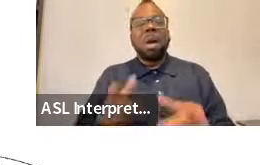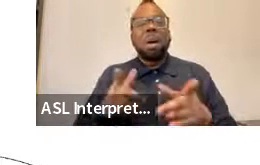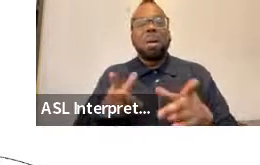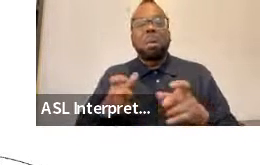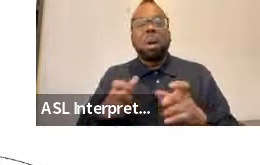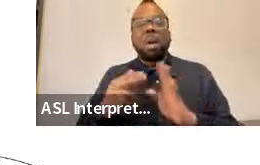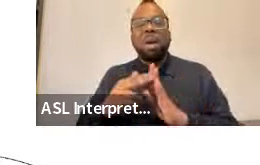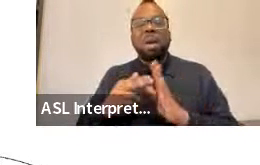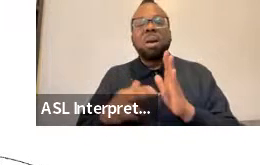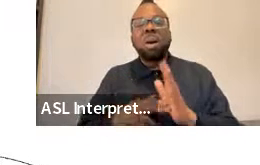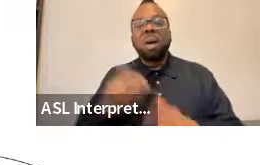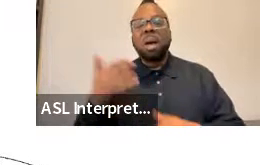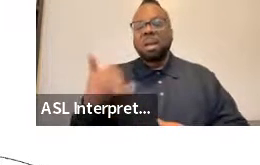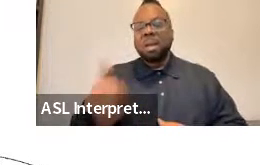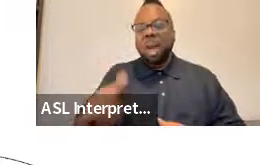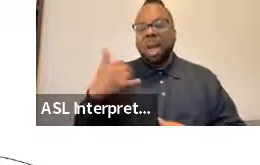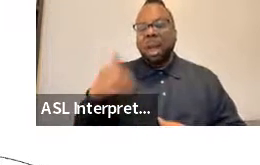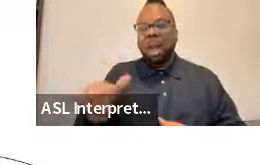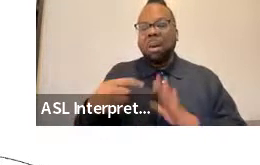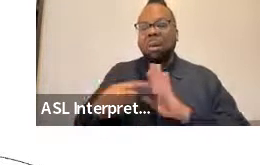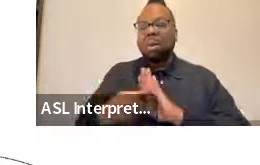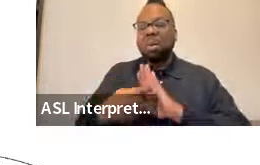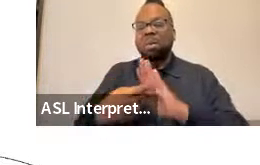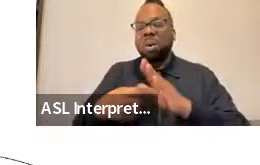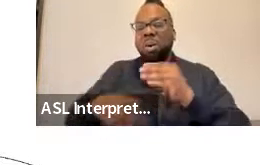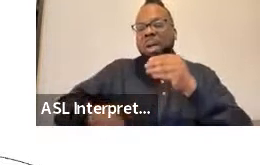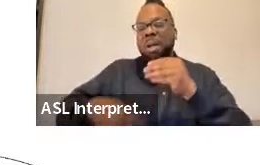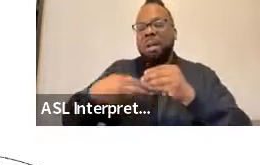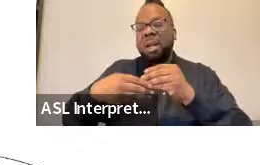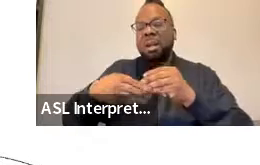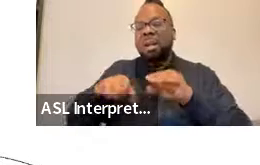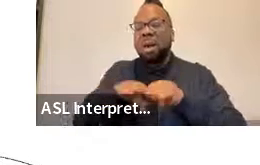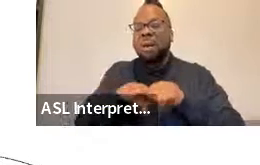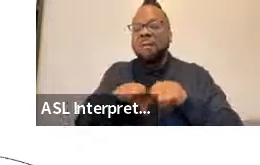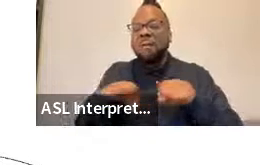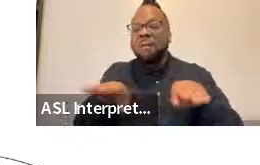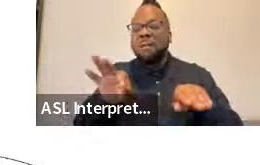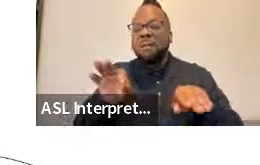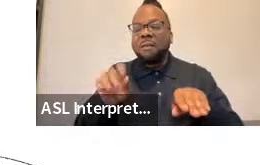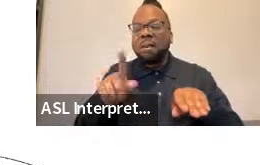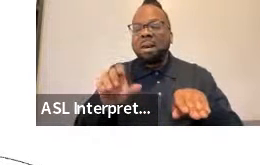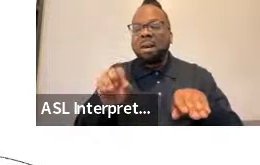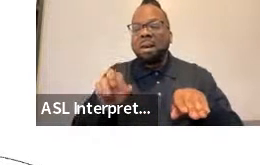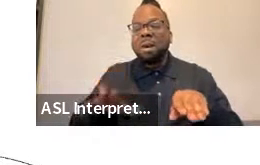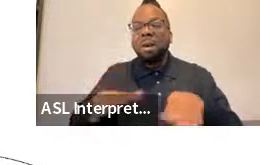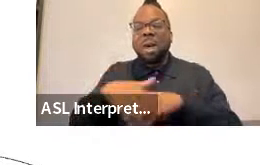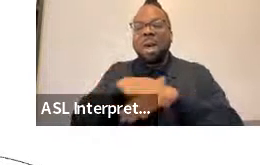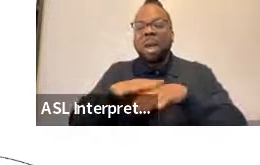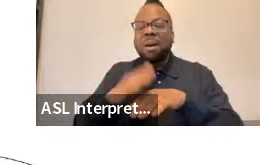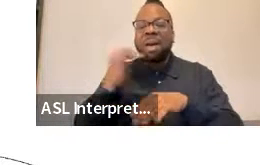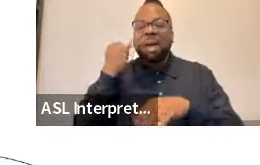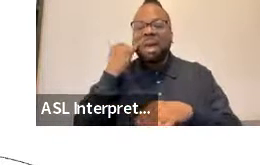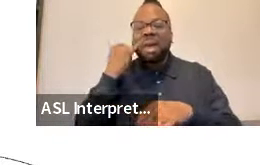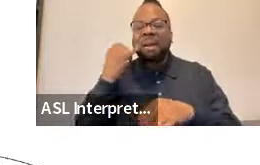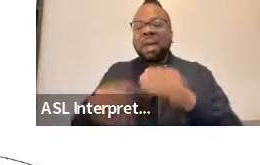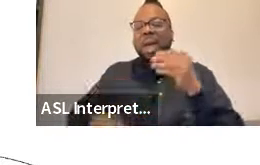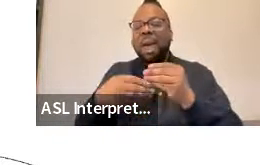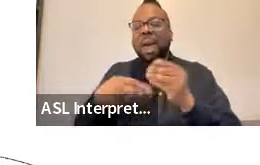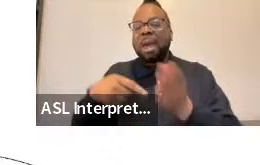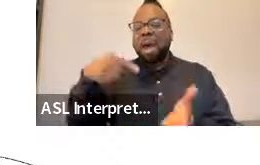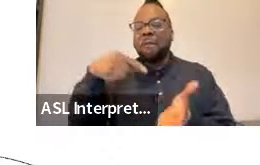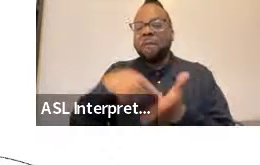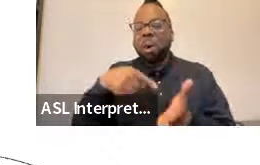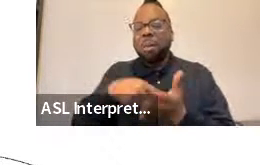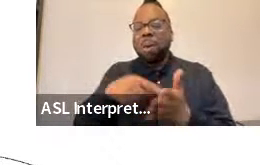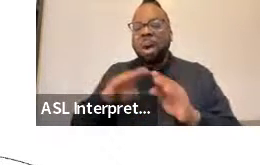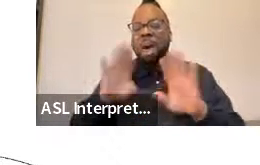these building models just illustrate the additional floor area a developer could build if they included affordable housing, and does not represent